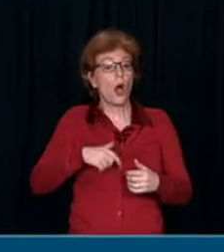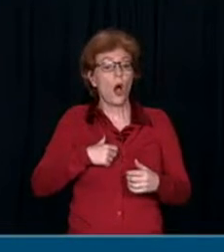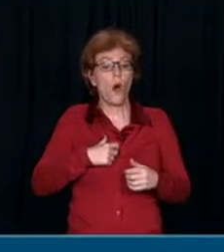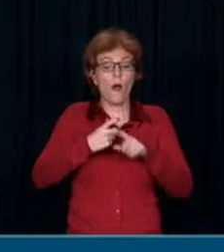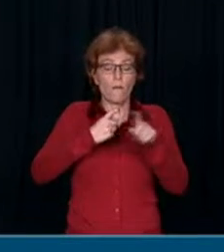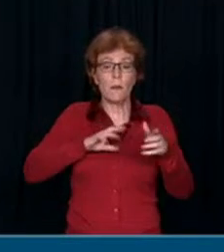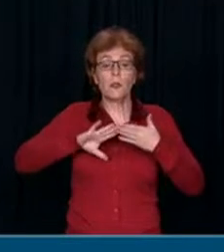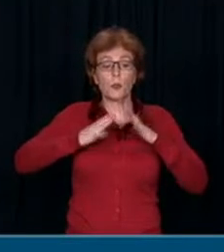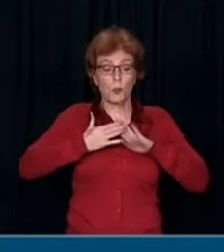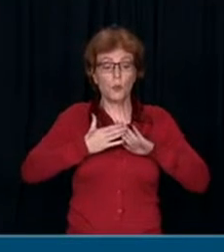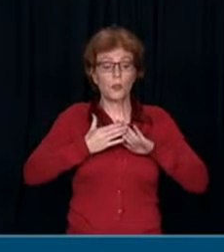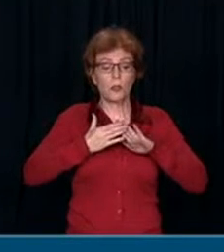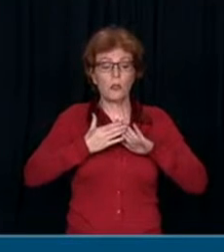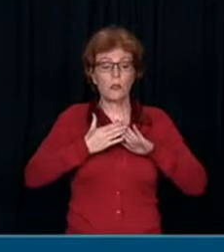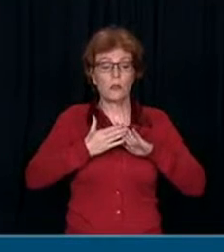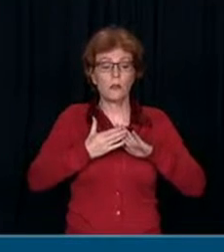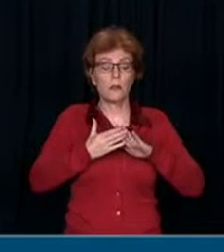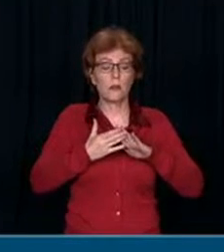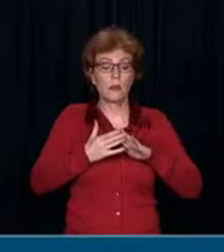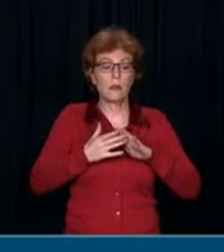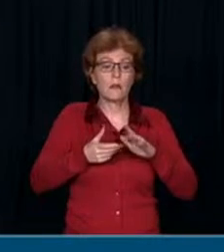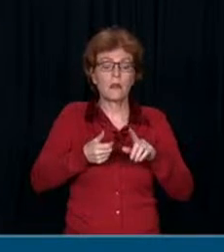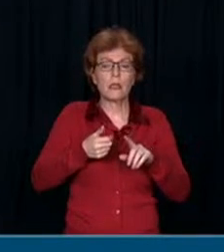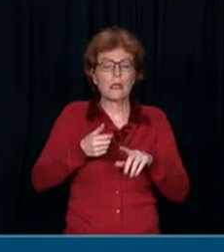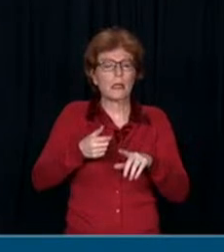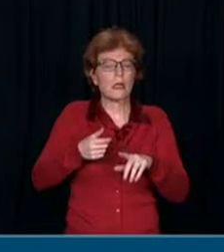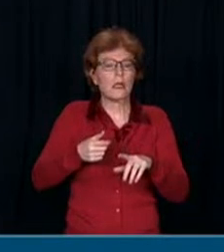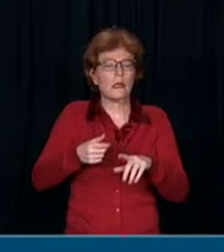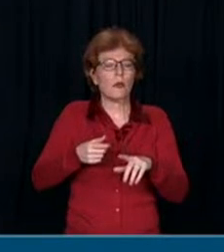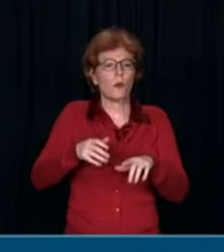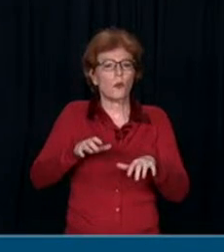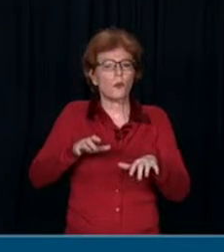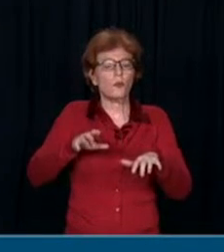a community that has seen